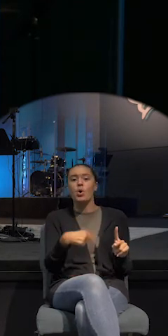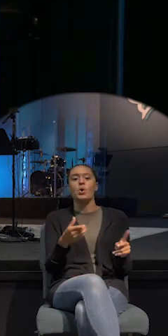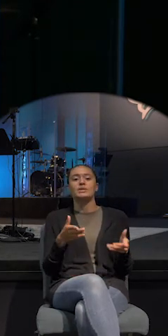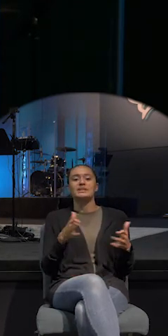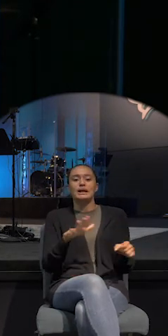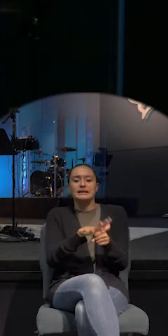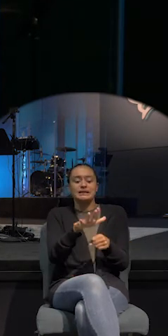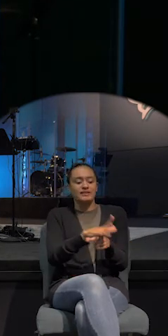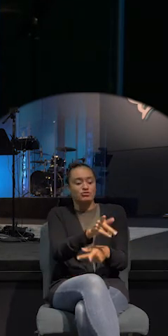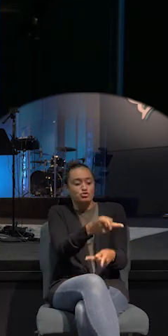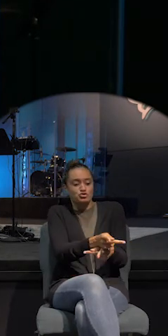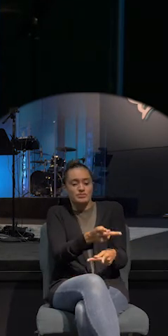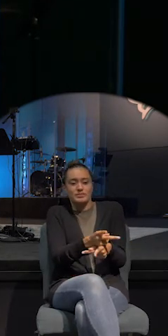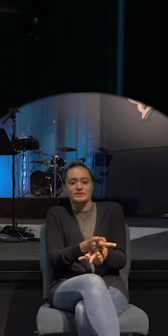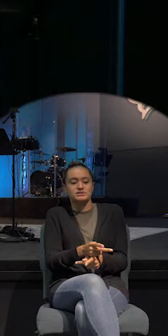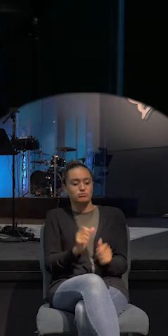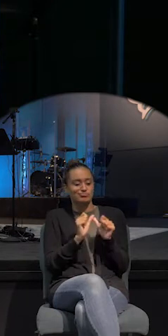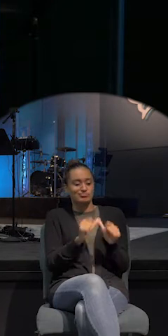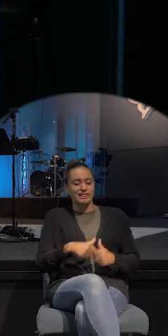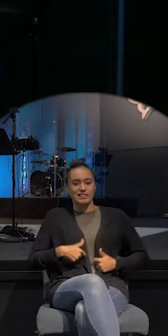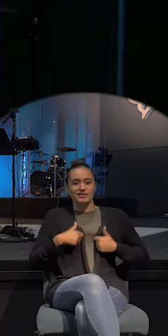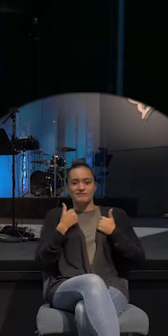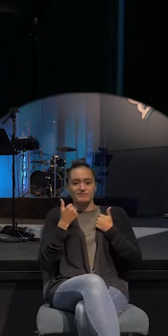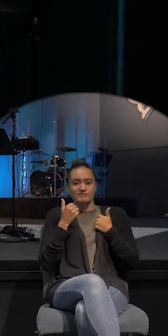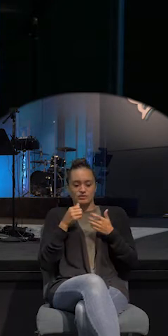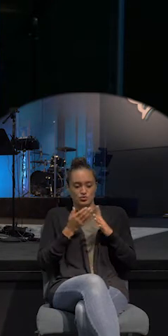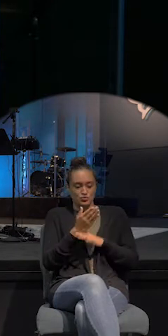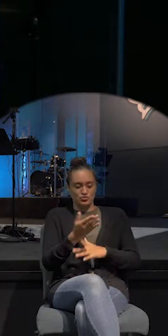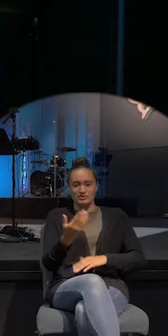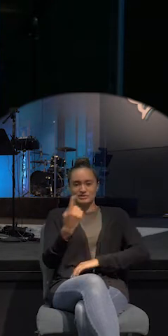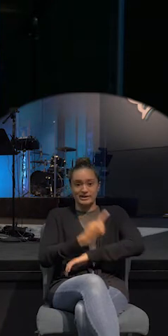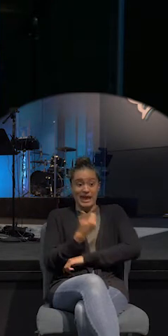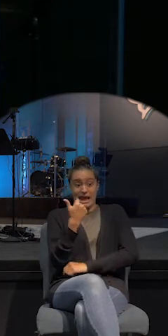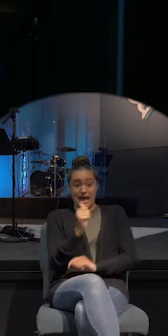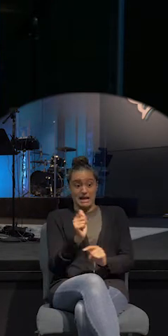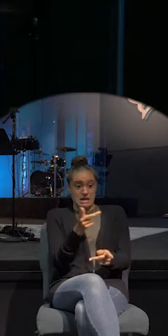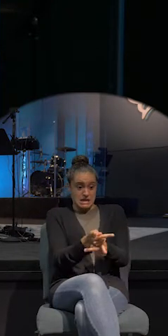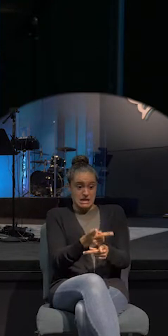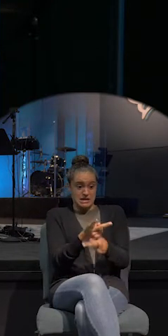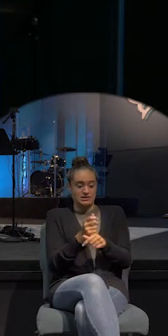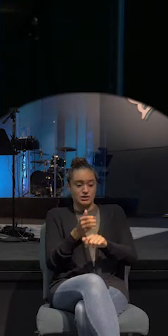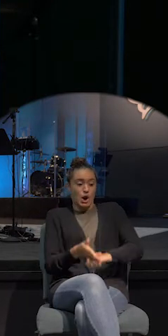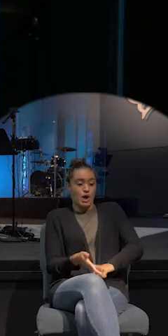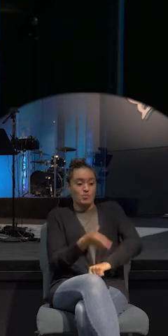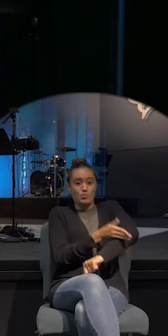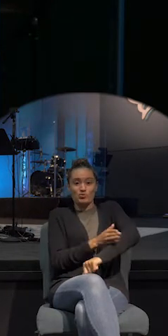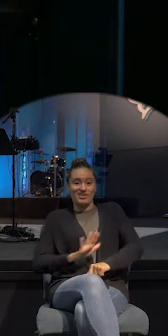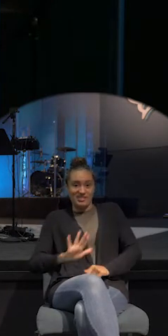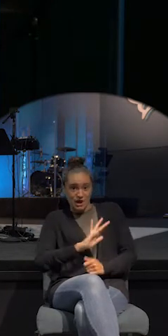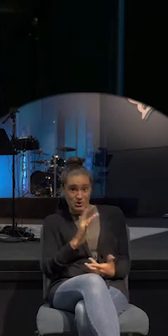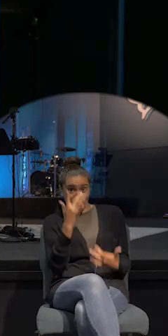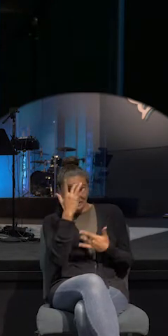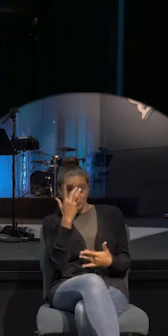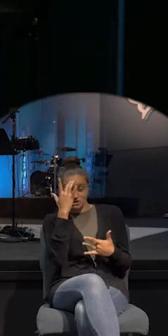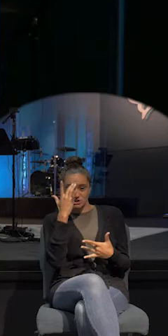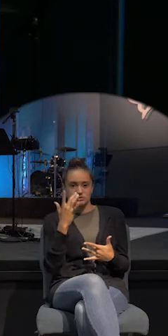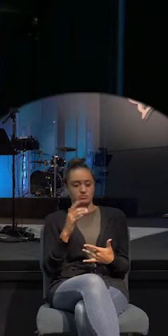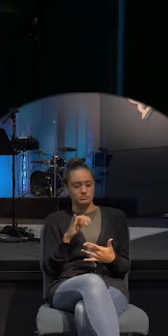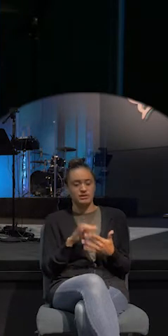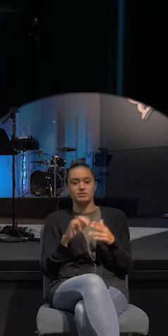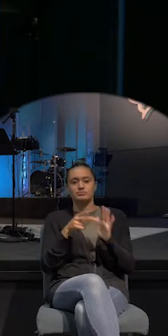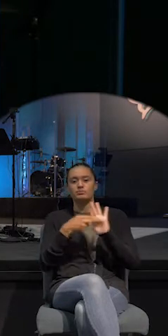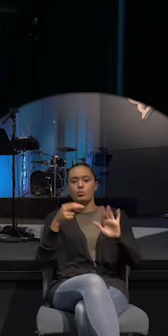allowed enough treatment to keep them alive because any treatment that could improve their condition was